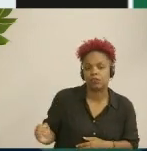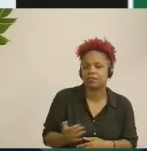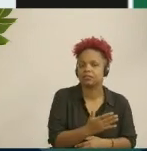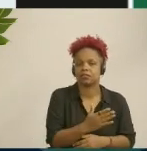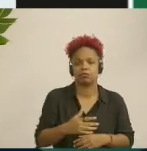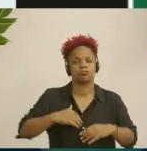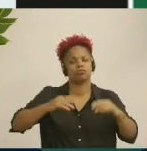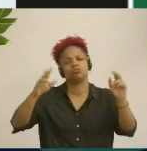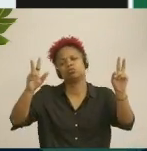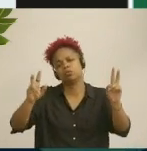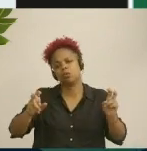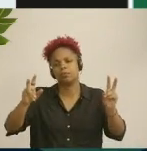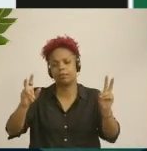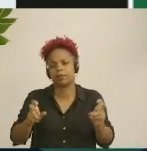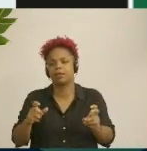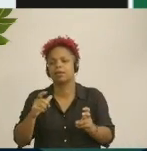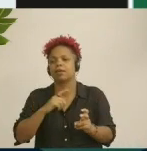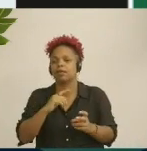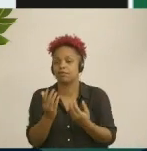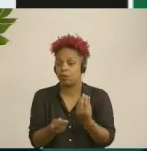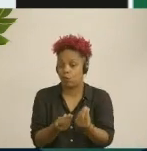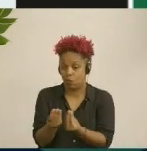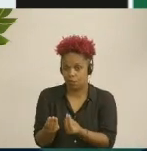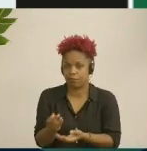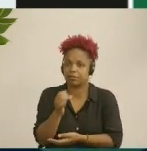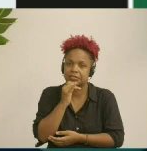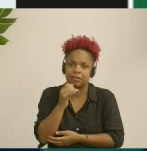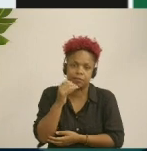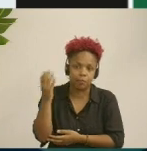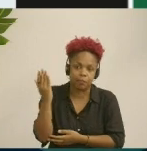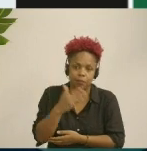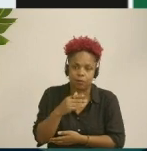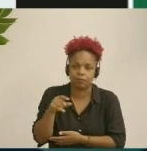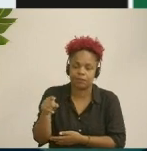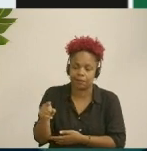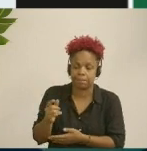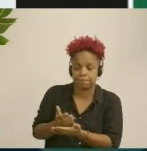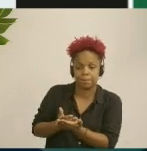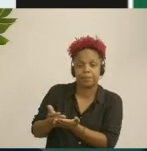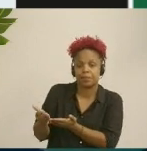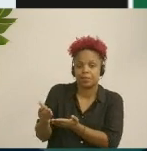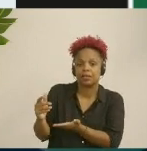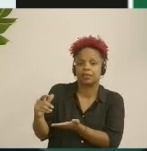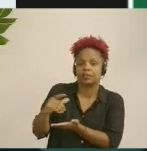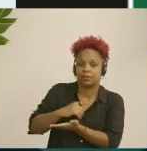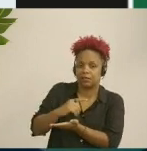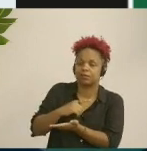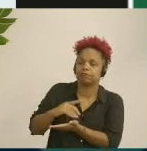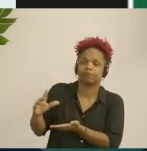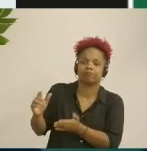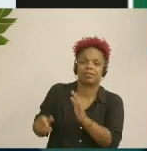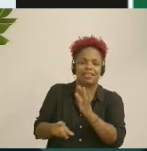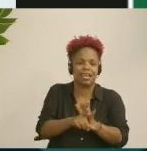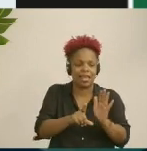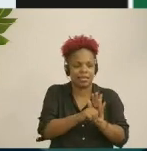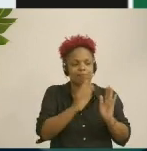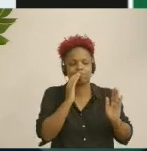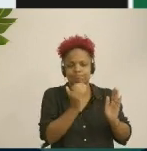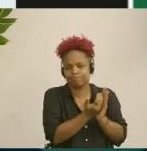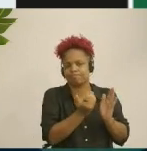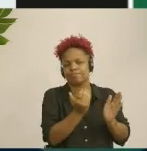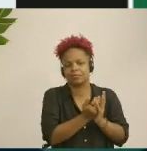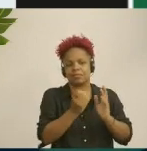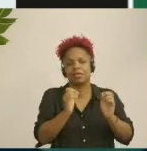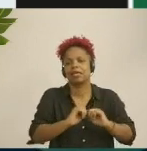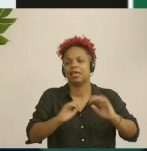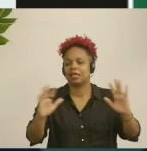but also filling gaps with solutions adapted from other contexts. So if you're interested in leading a rapid evidence